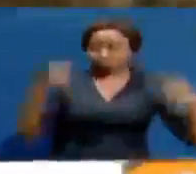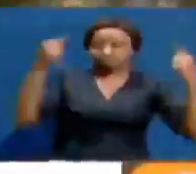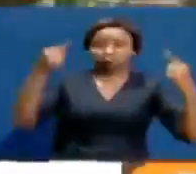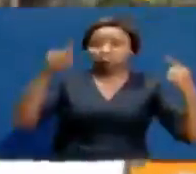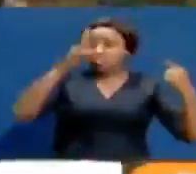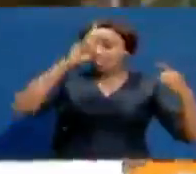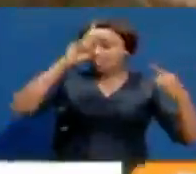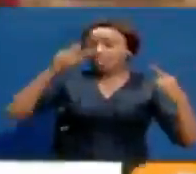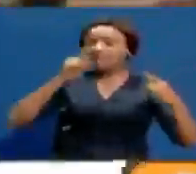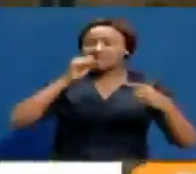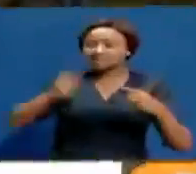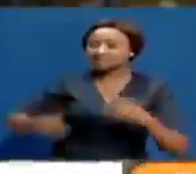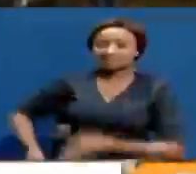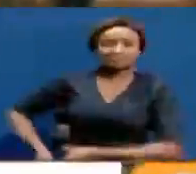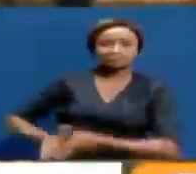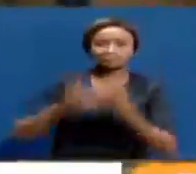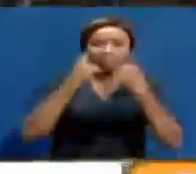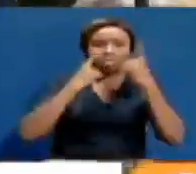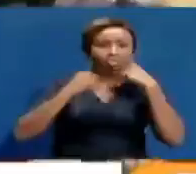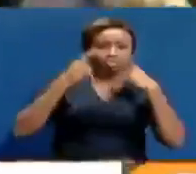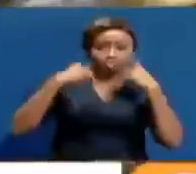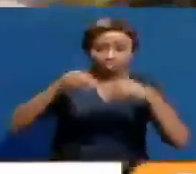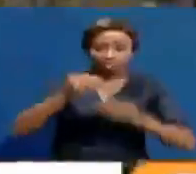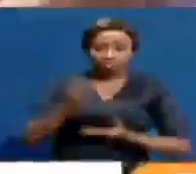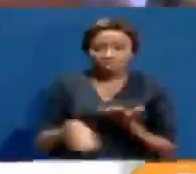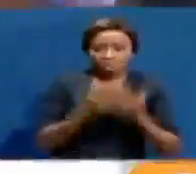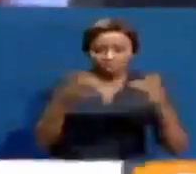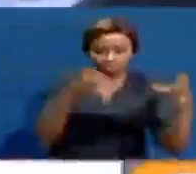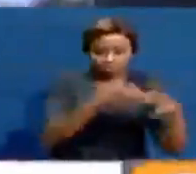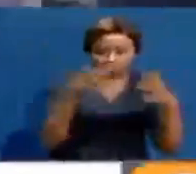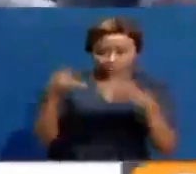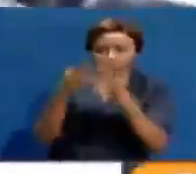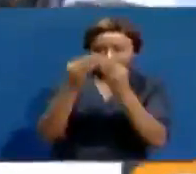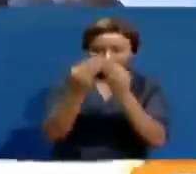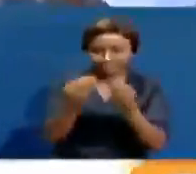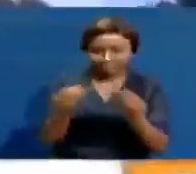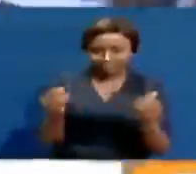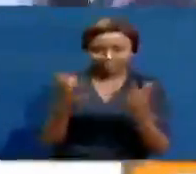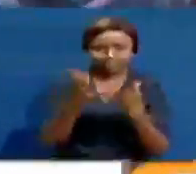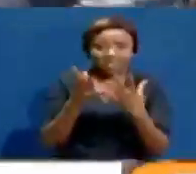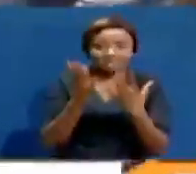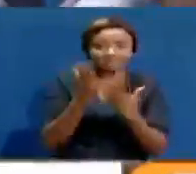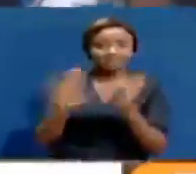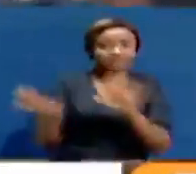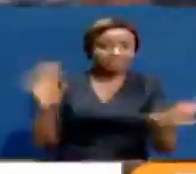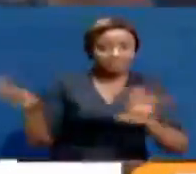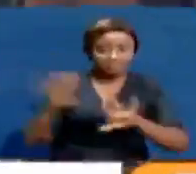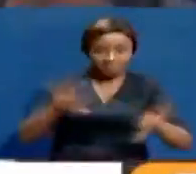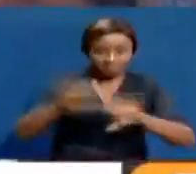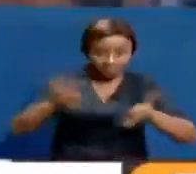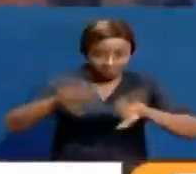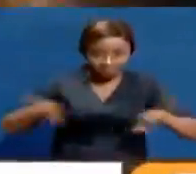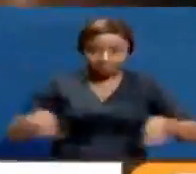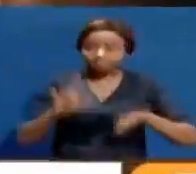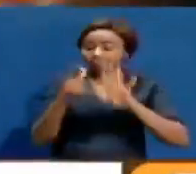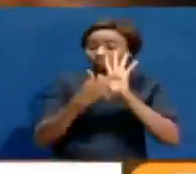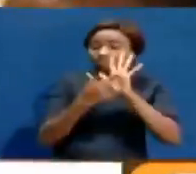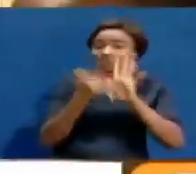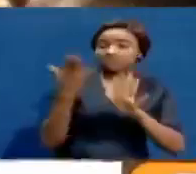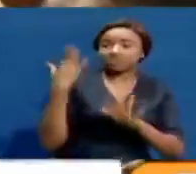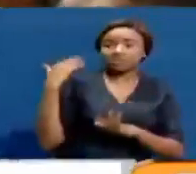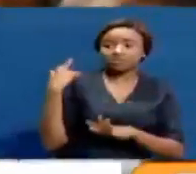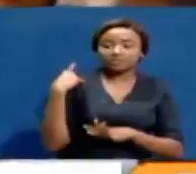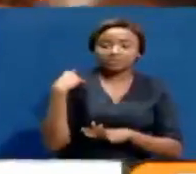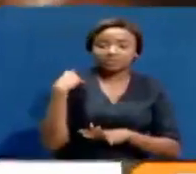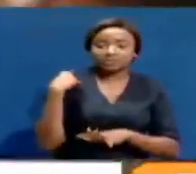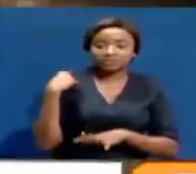Police were forced to fire tear gas canisters to disperse the rival mobs. Just a week ago in Bama Market, a group